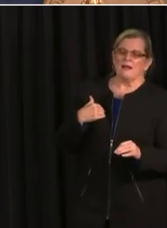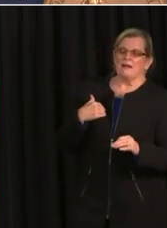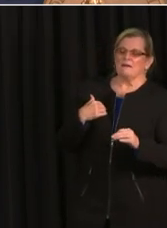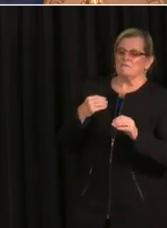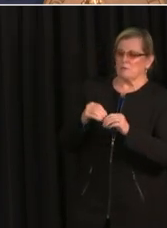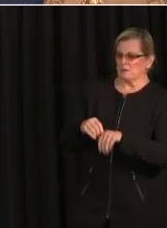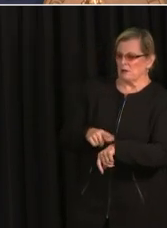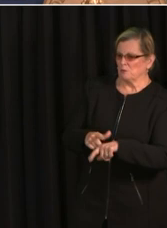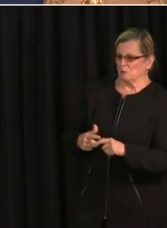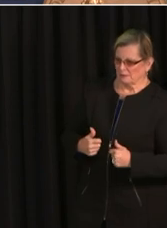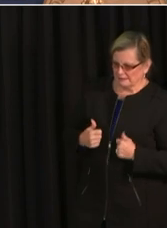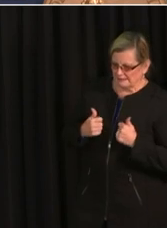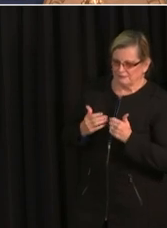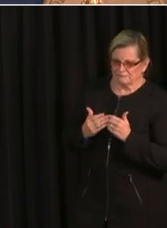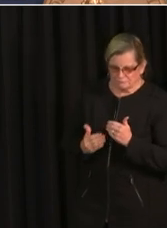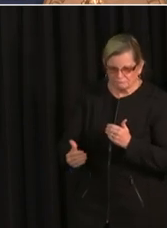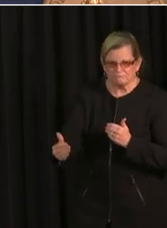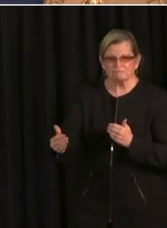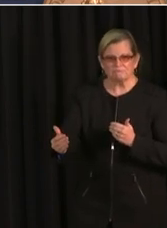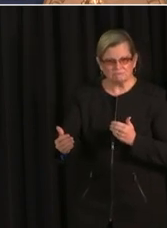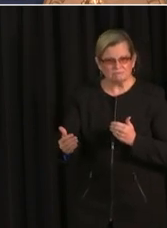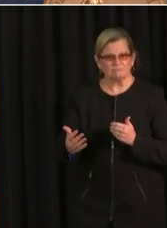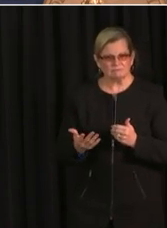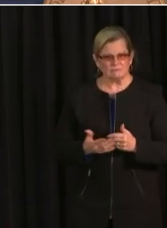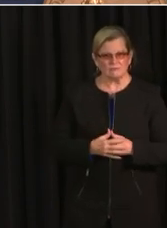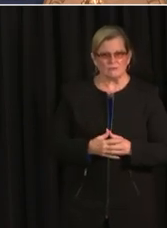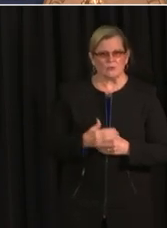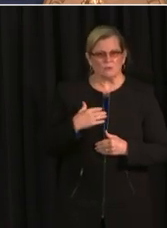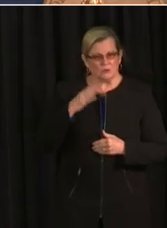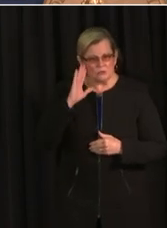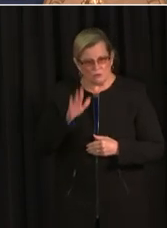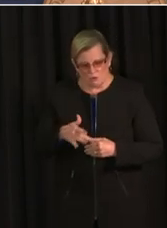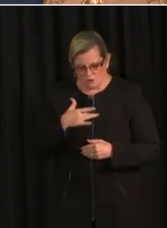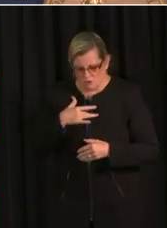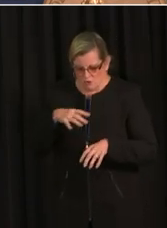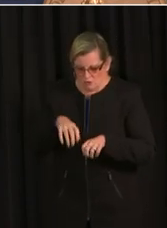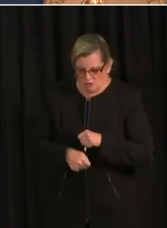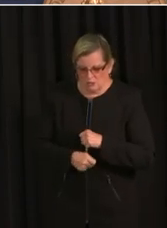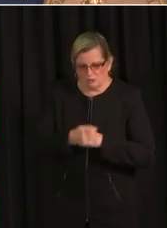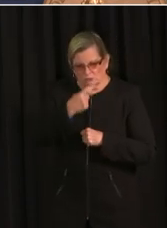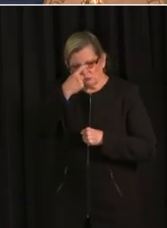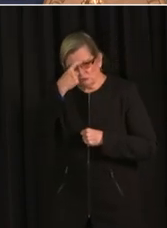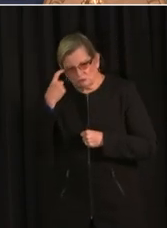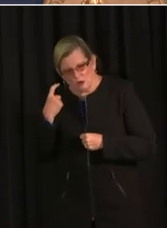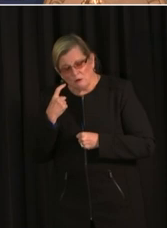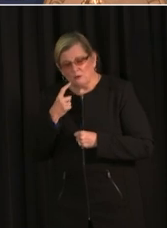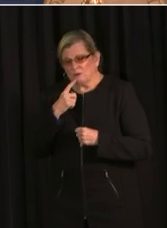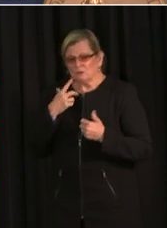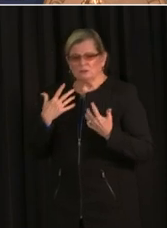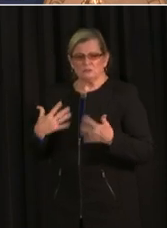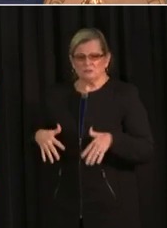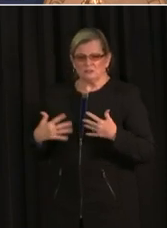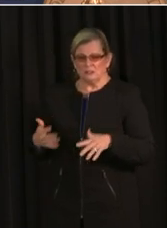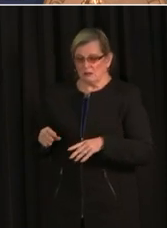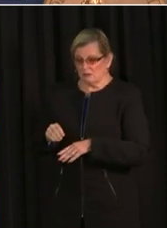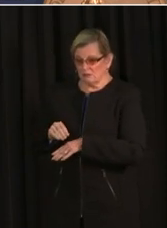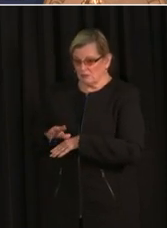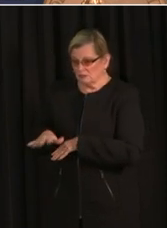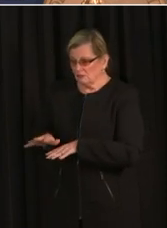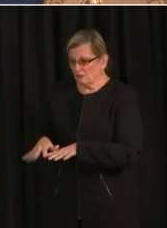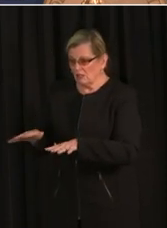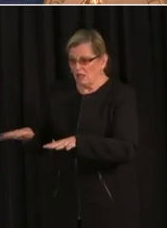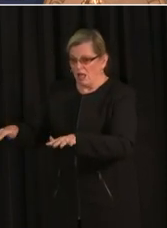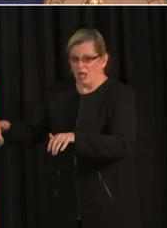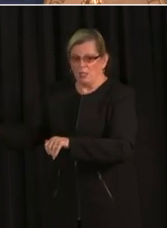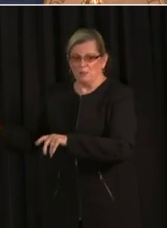in DC. We also know that grief and trauma and anxiety have also accompanied this